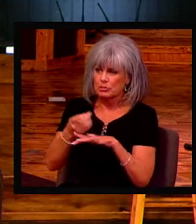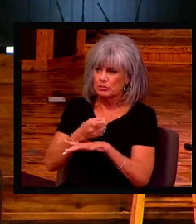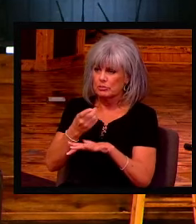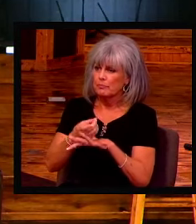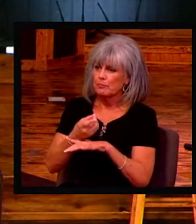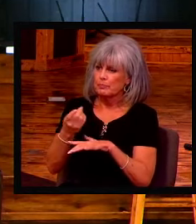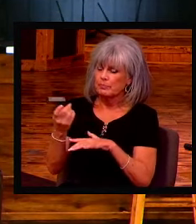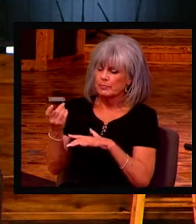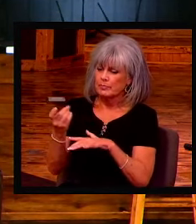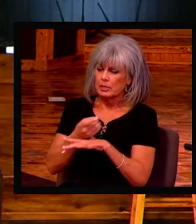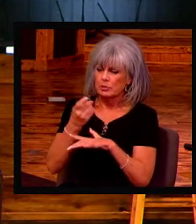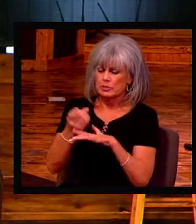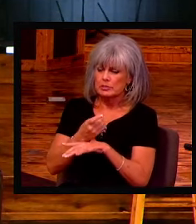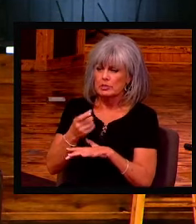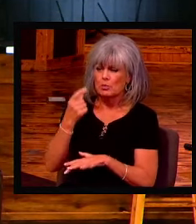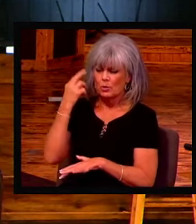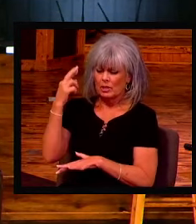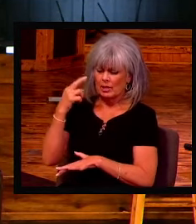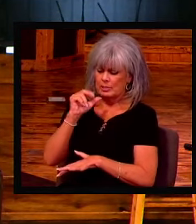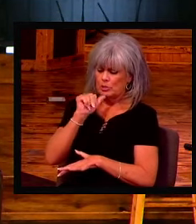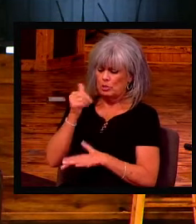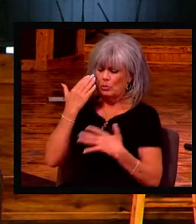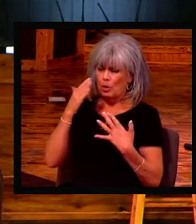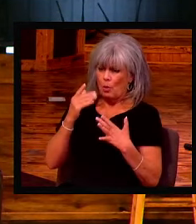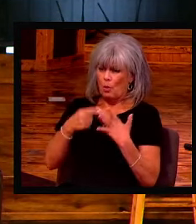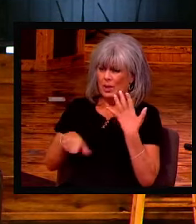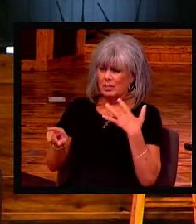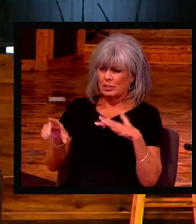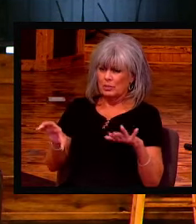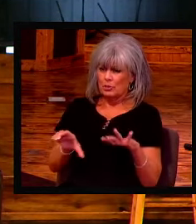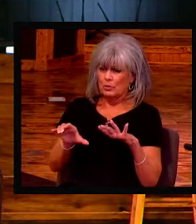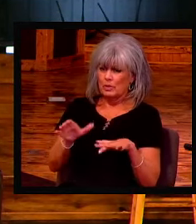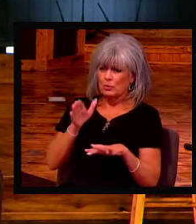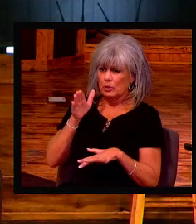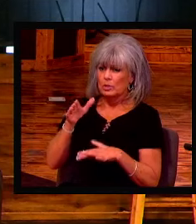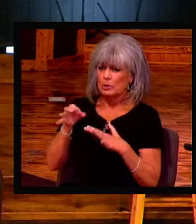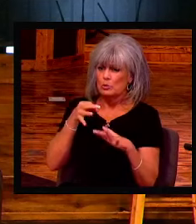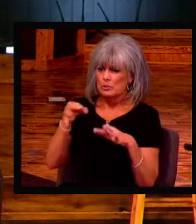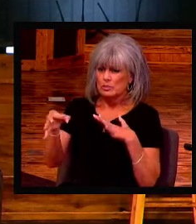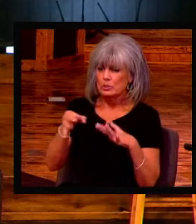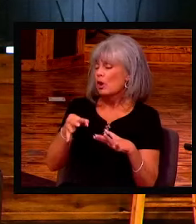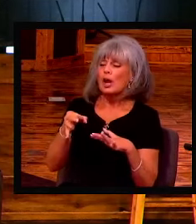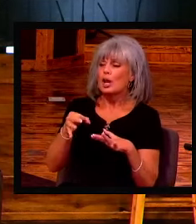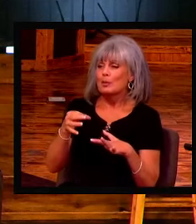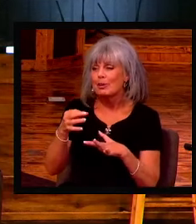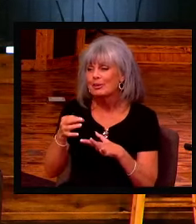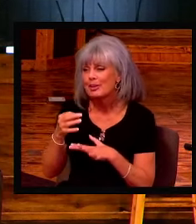really don't realize what you're doing. So can you kind of describe the Papa G bonfire?